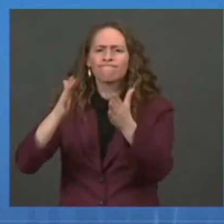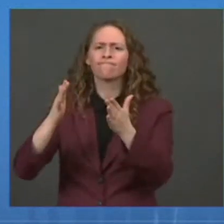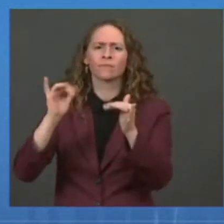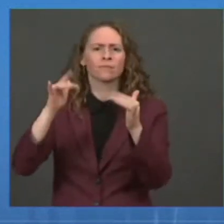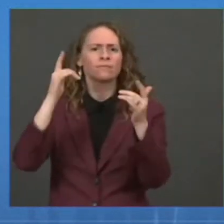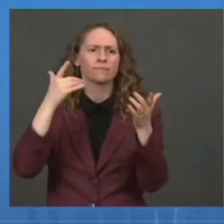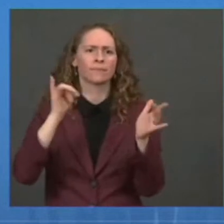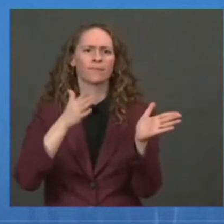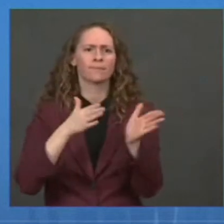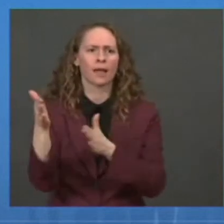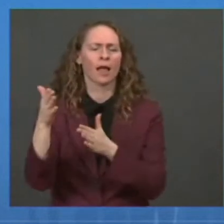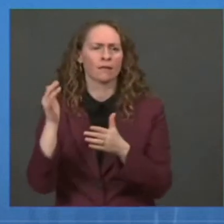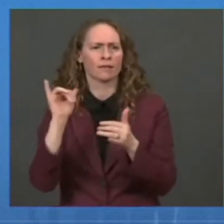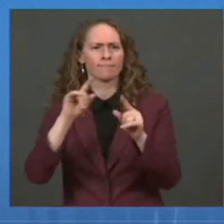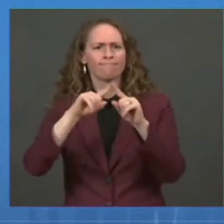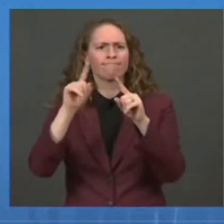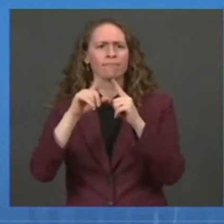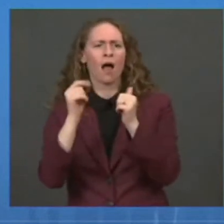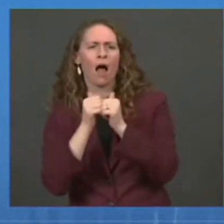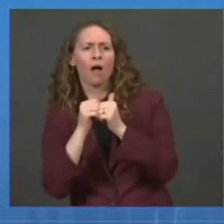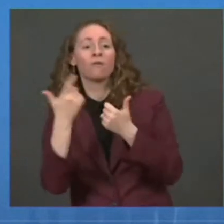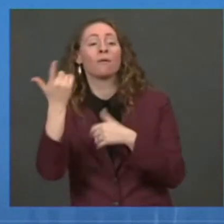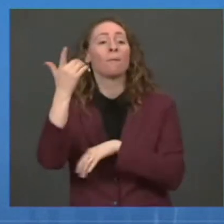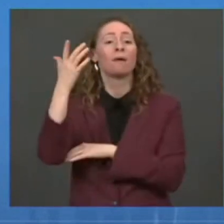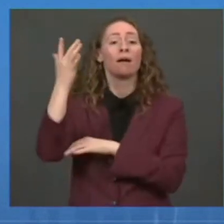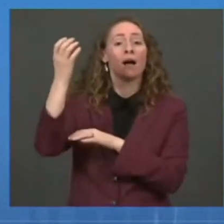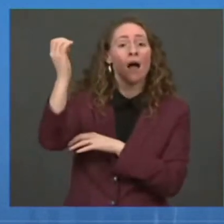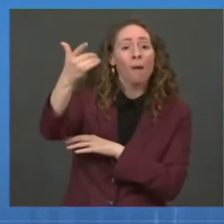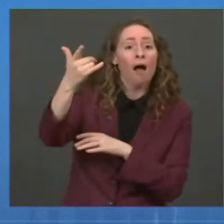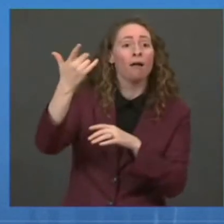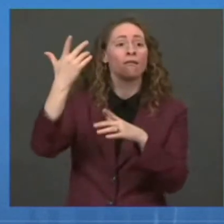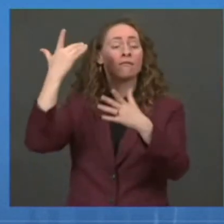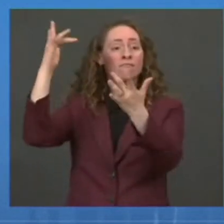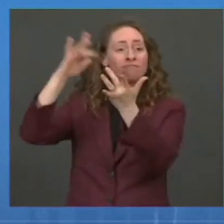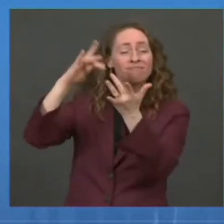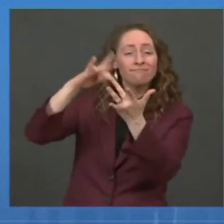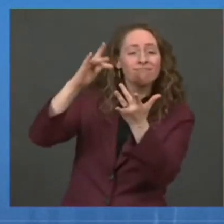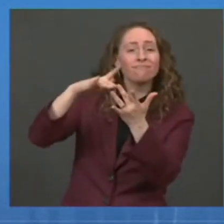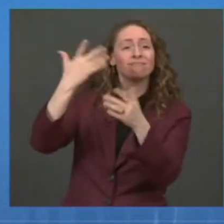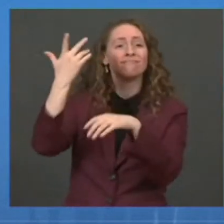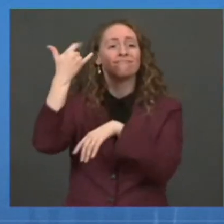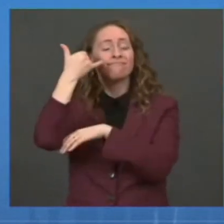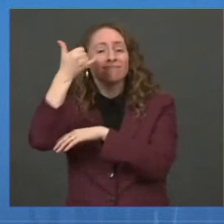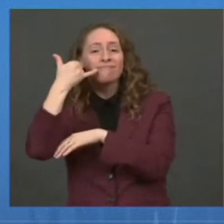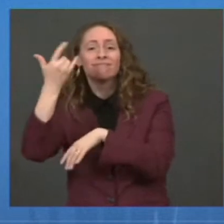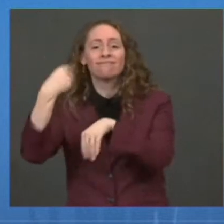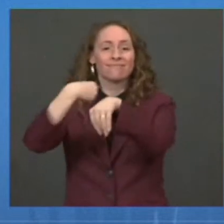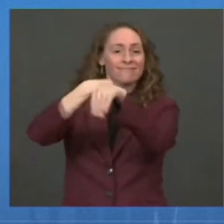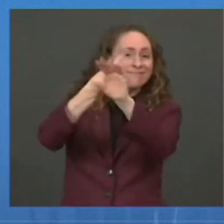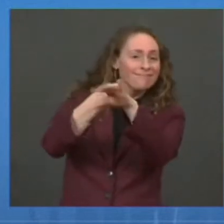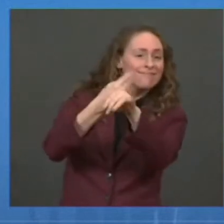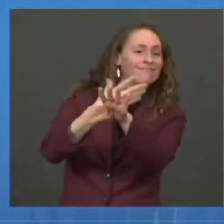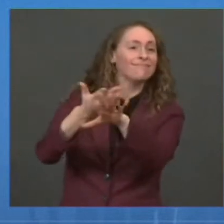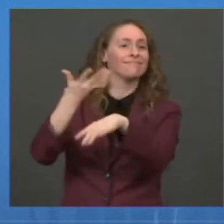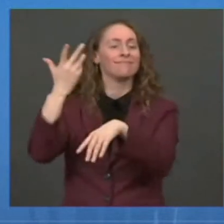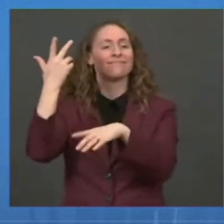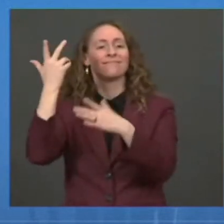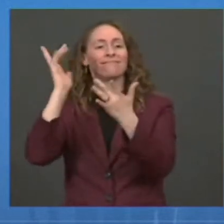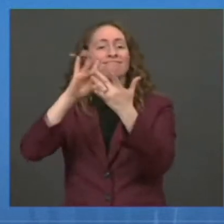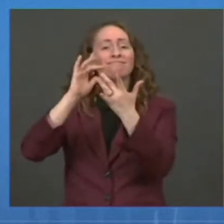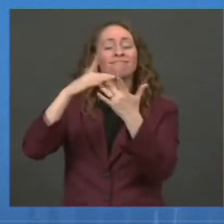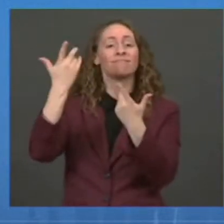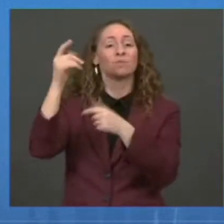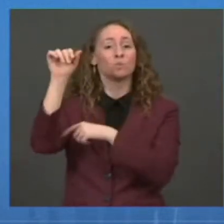banking, text banking, podcasts, letters, social media, postcards, leaflets, and newspaper ads, just about everything short of